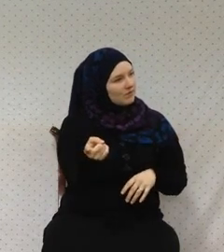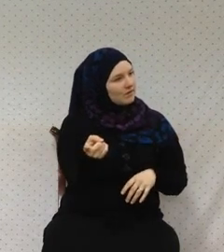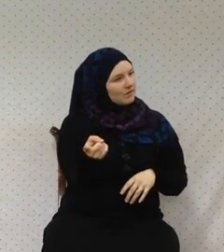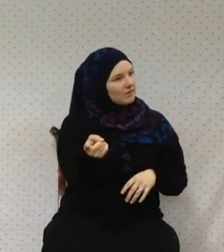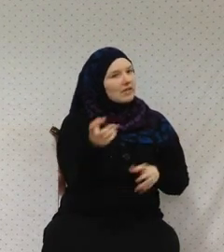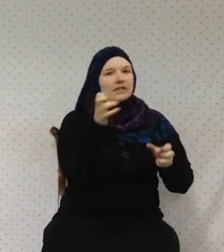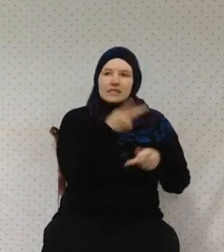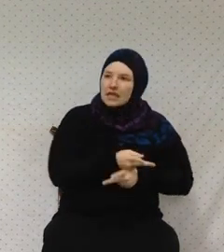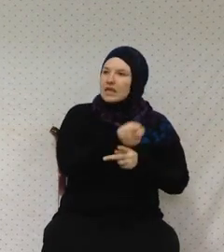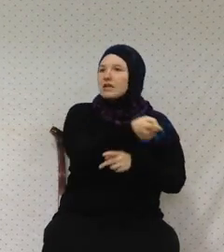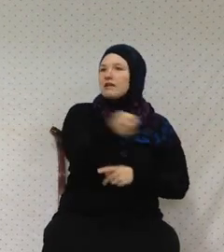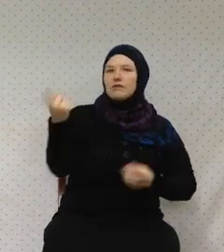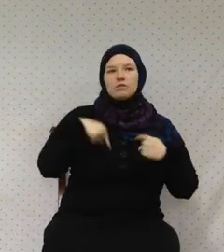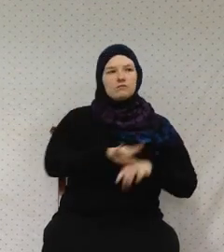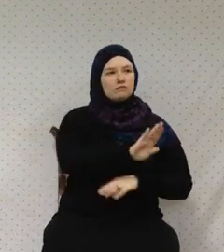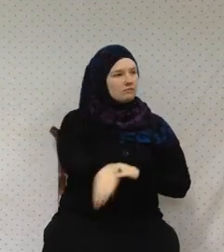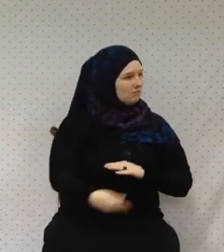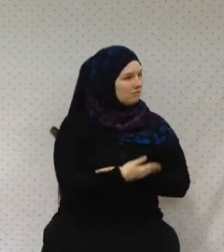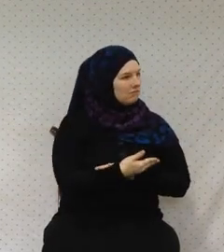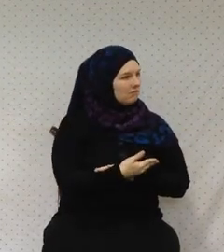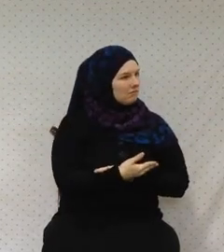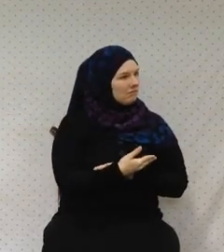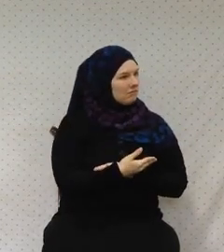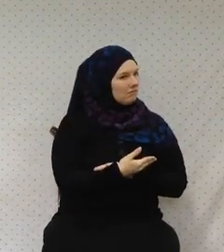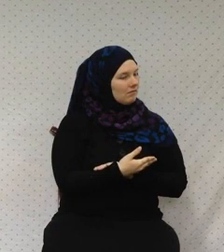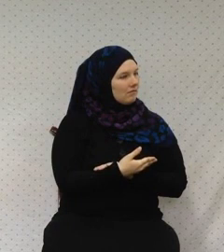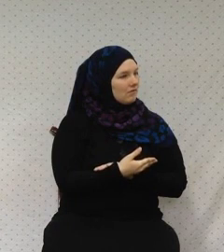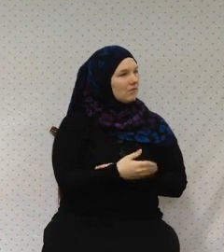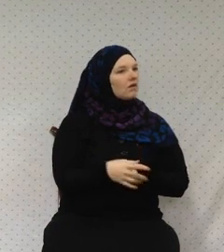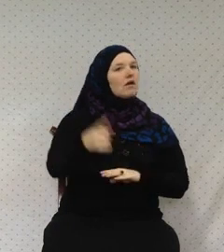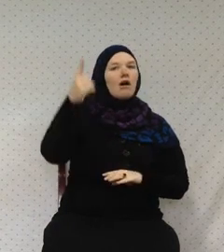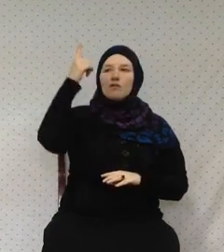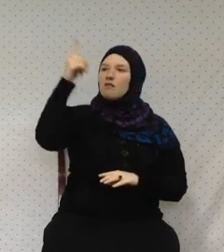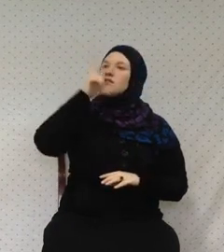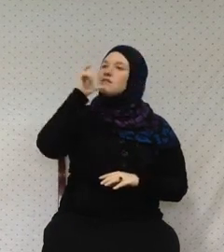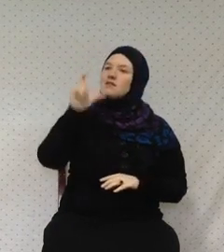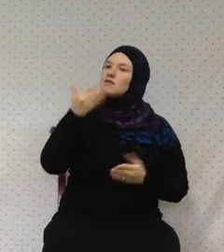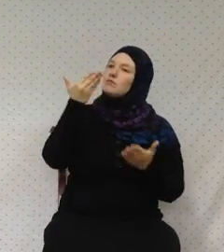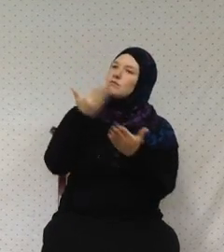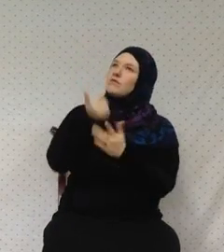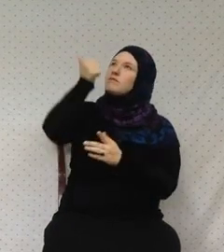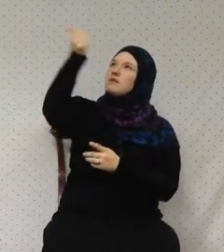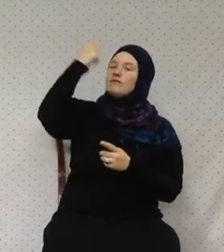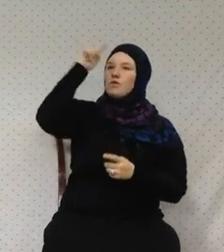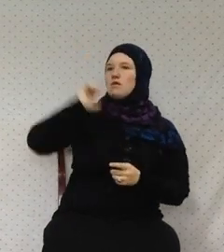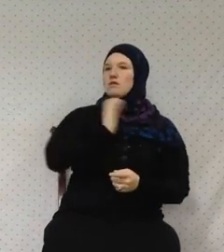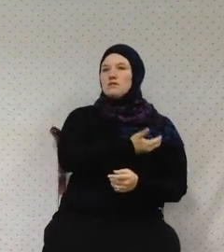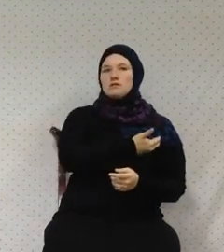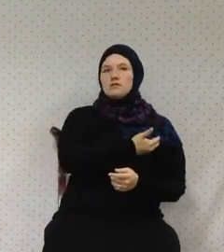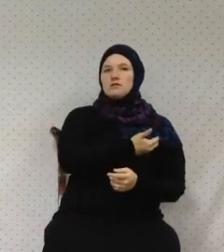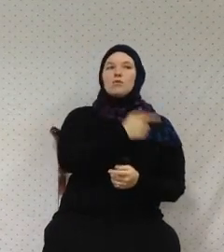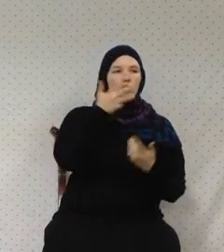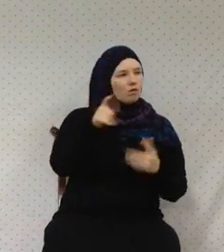because He's taking care of you. So does Allah need to prove Himself to us?